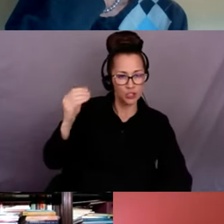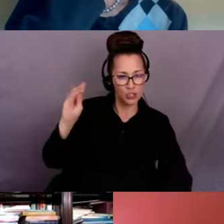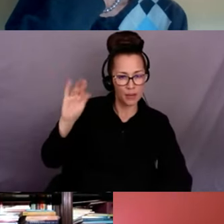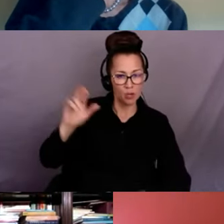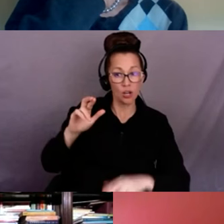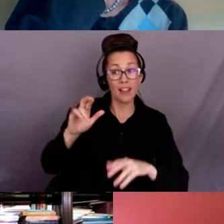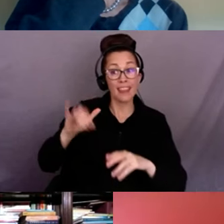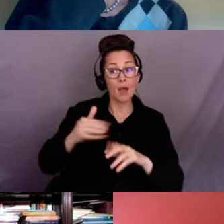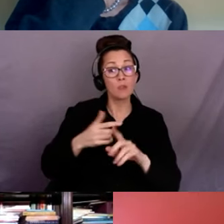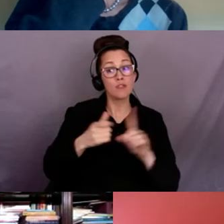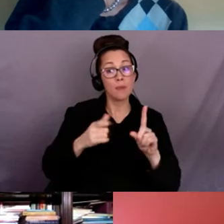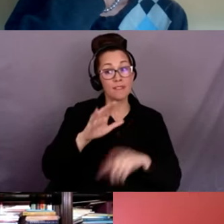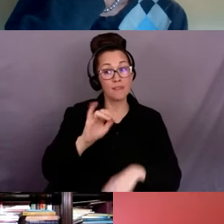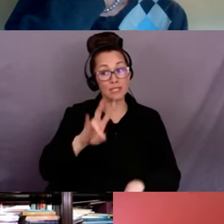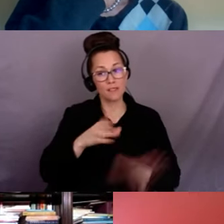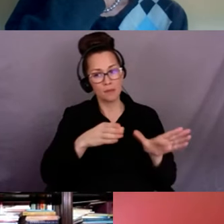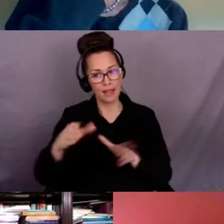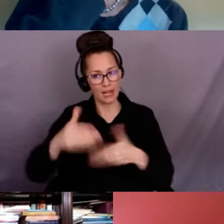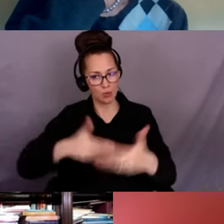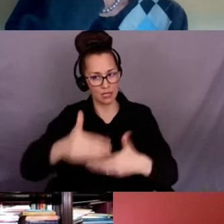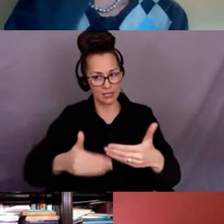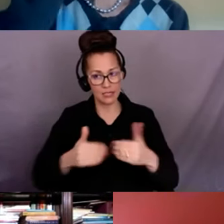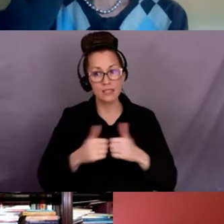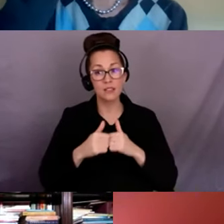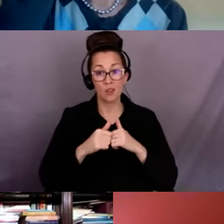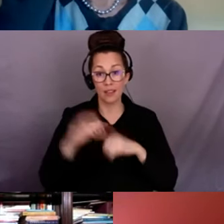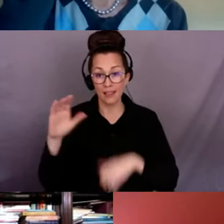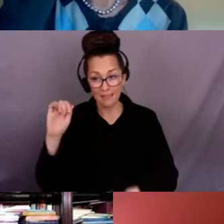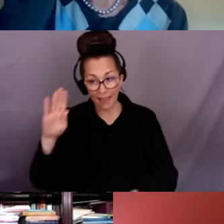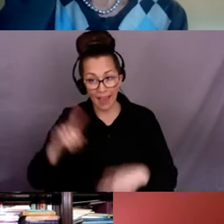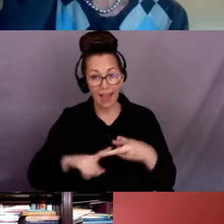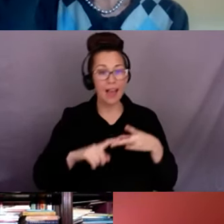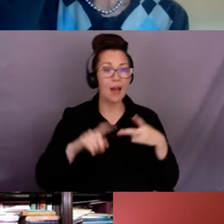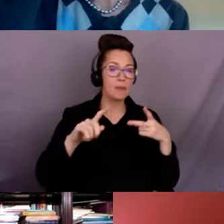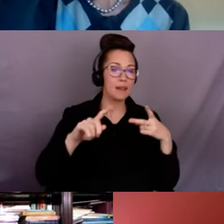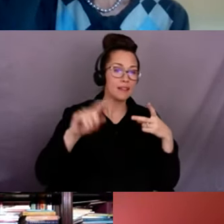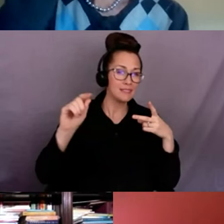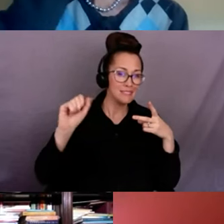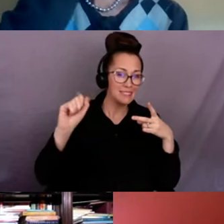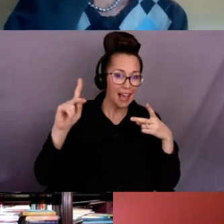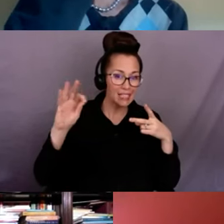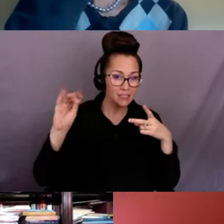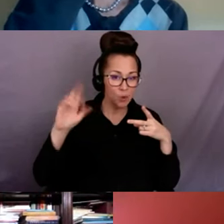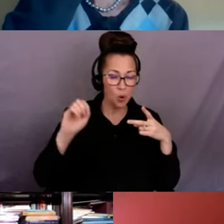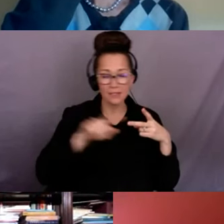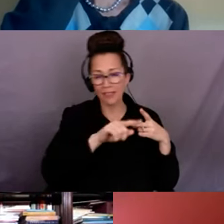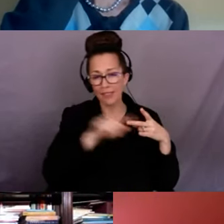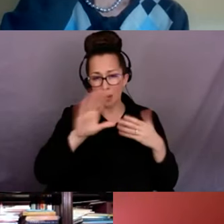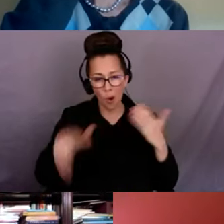planning process, which I know that, you know, the CAB and the task force were very, you know, very,